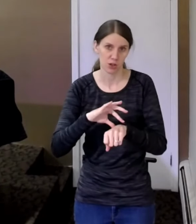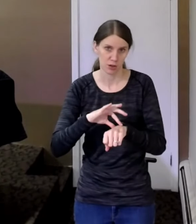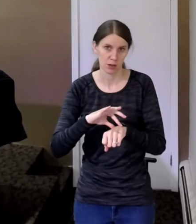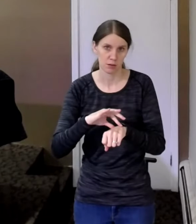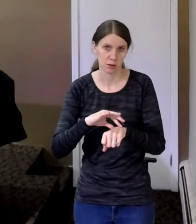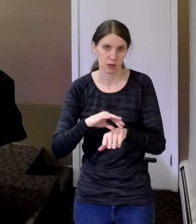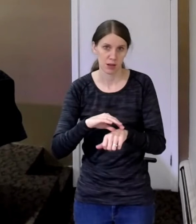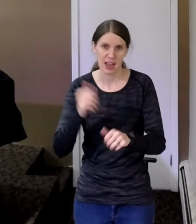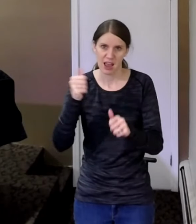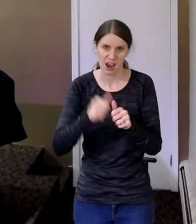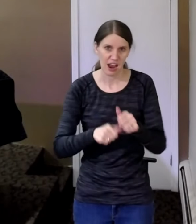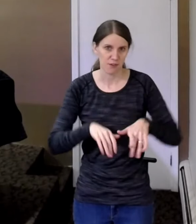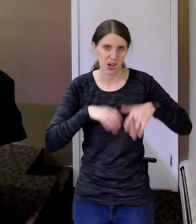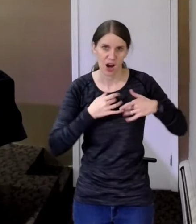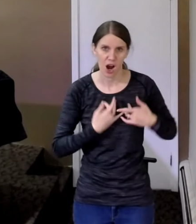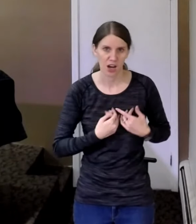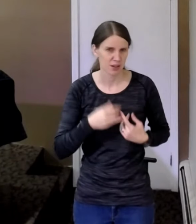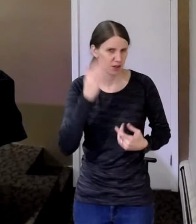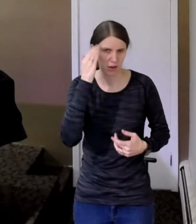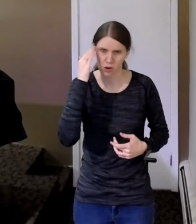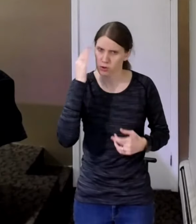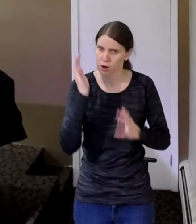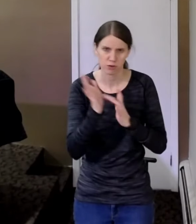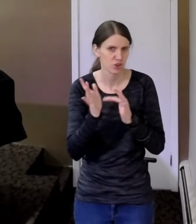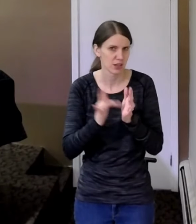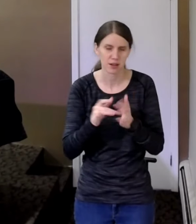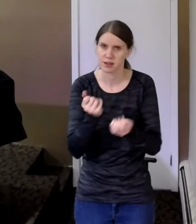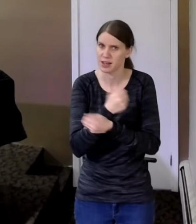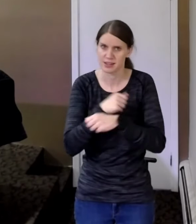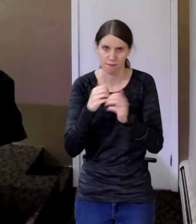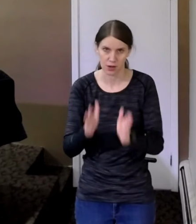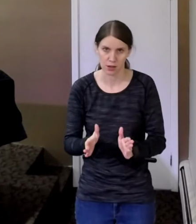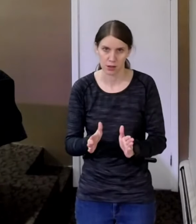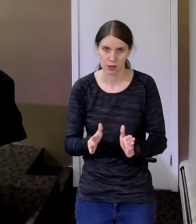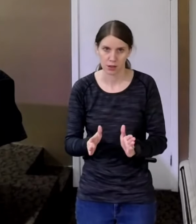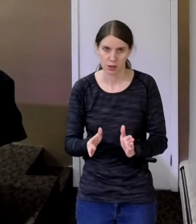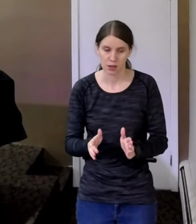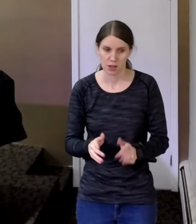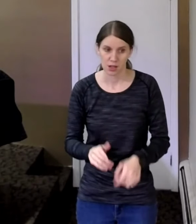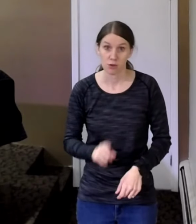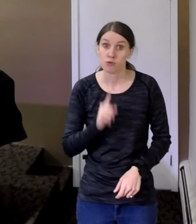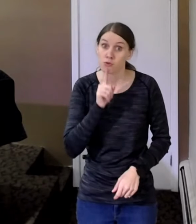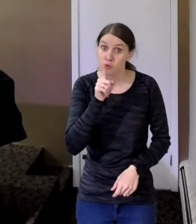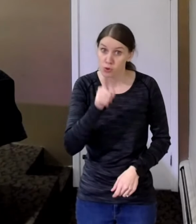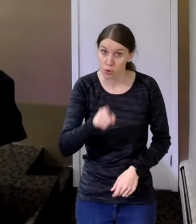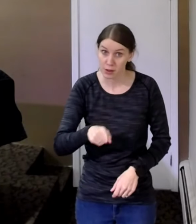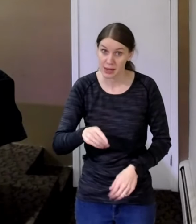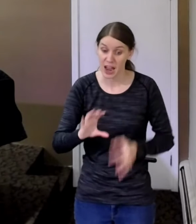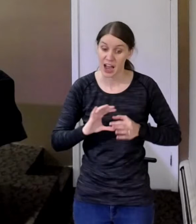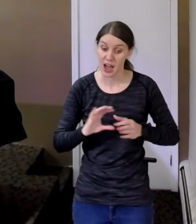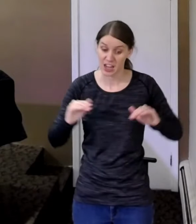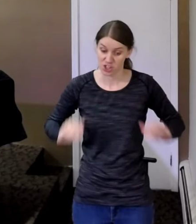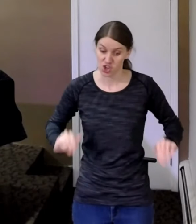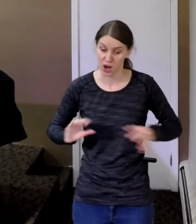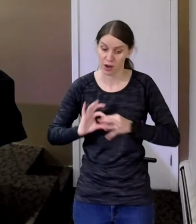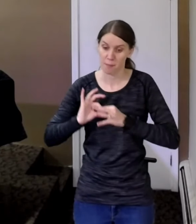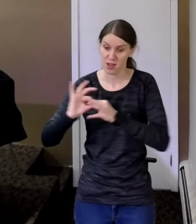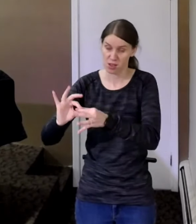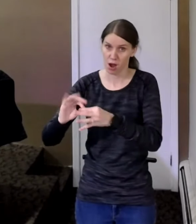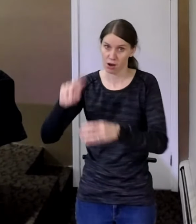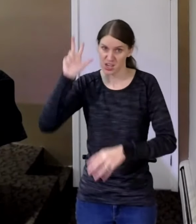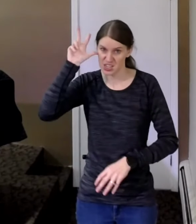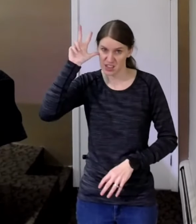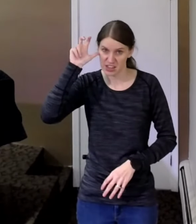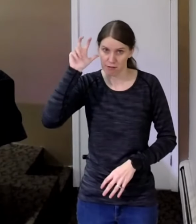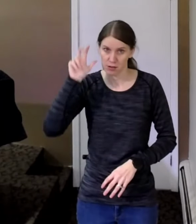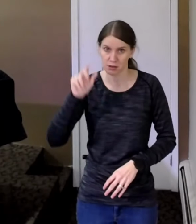Every heart that does not know Jesus Christ is, in fact, a child of the devil according to Jesus himself.